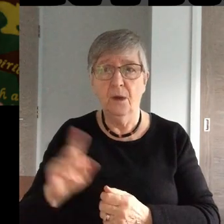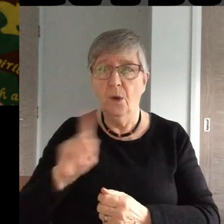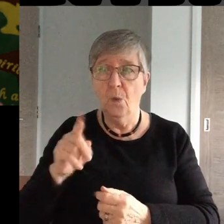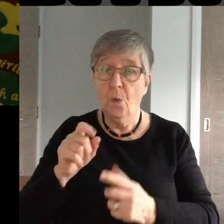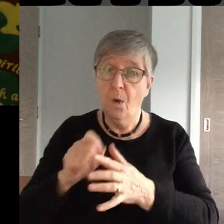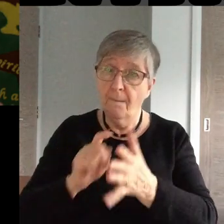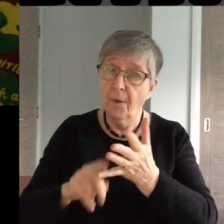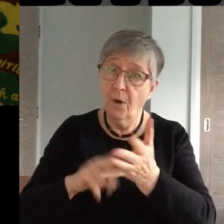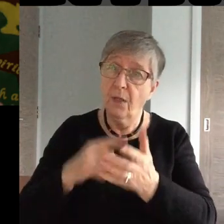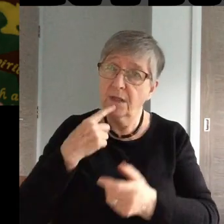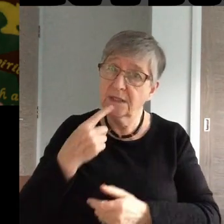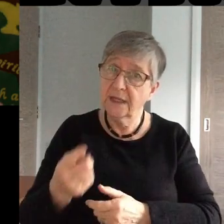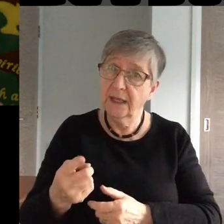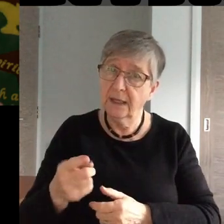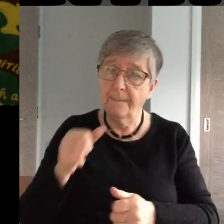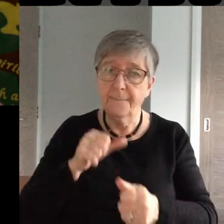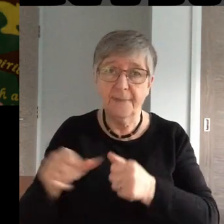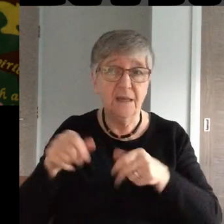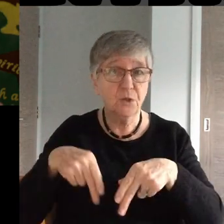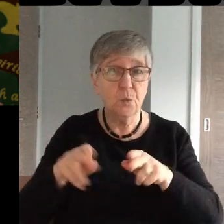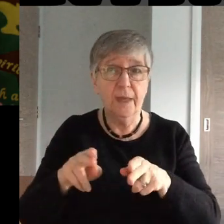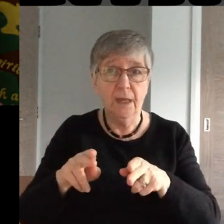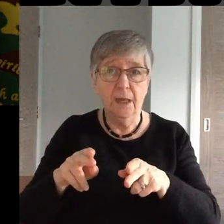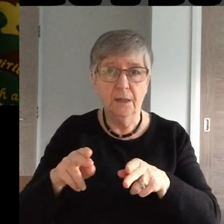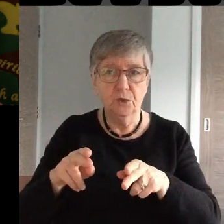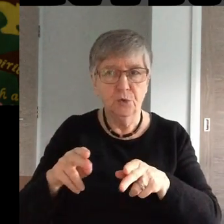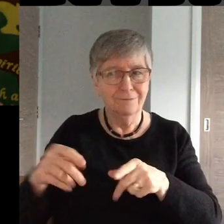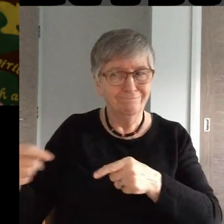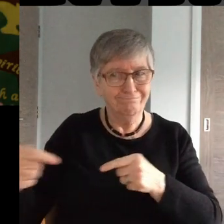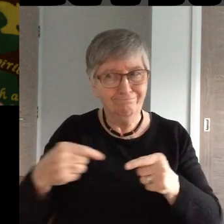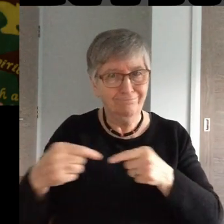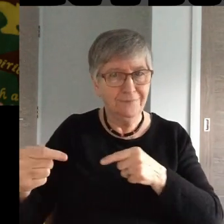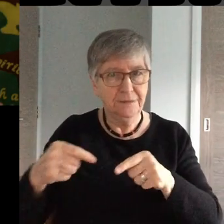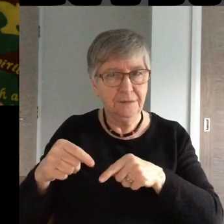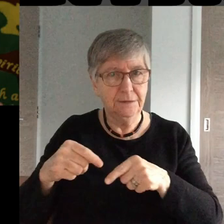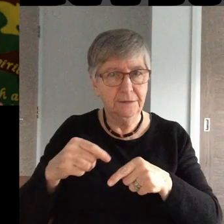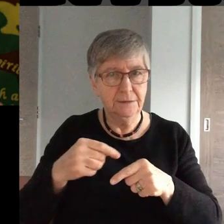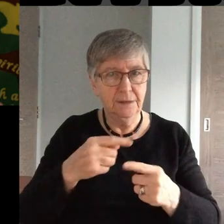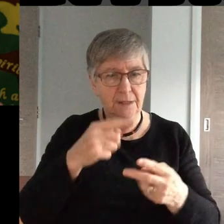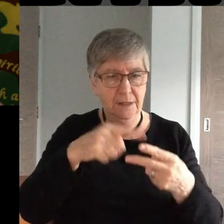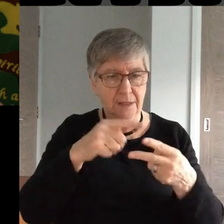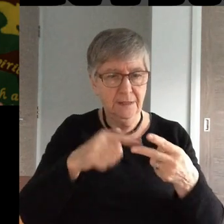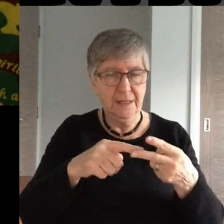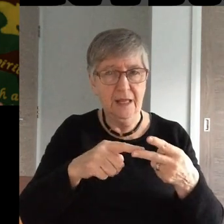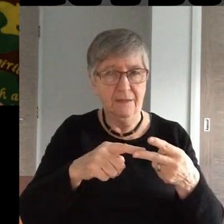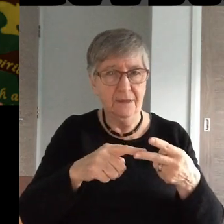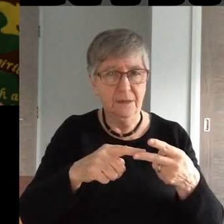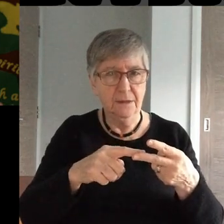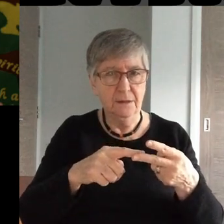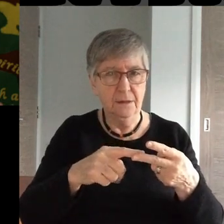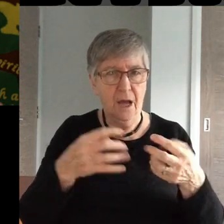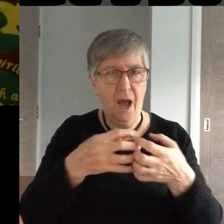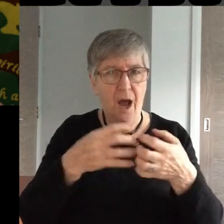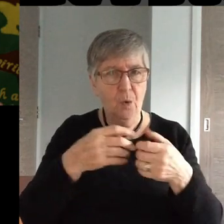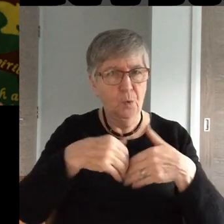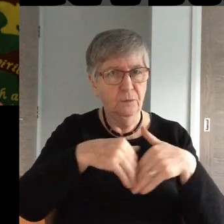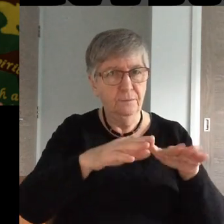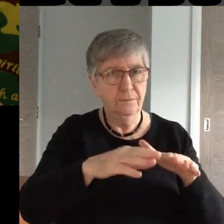What he's actually telling us is that the best way to fight against these two evils, a selfish ambition and vain glory,